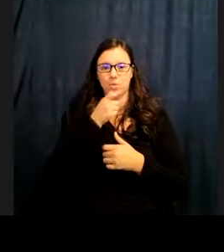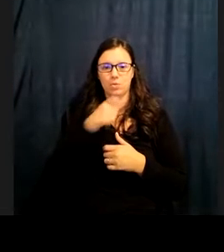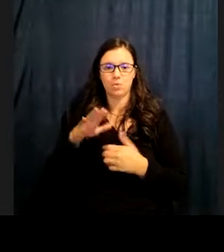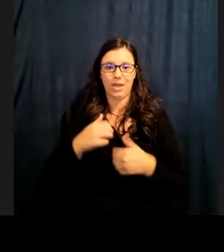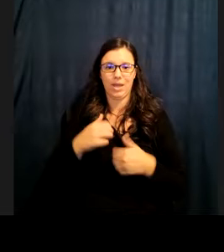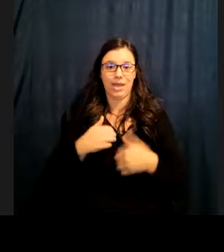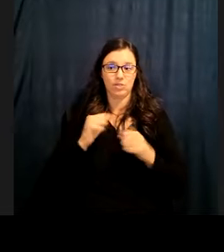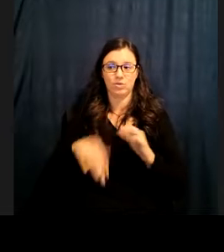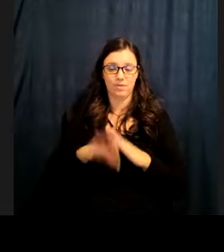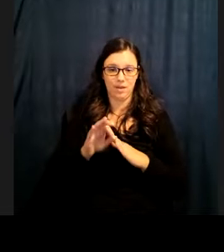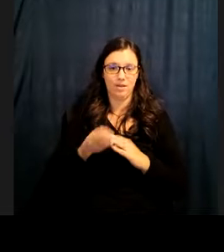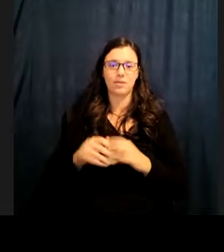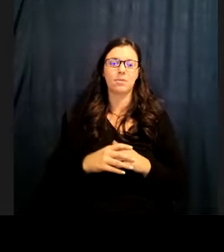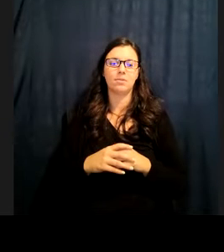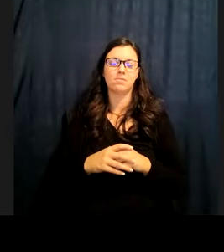could find.